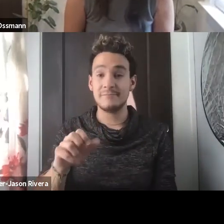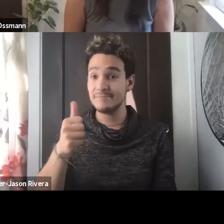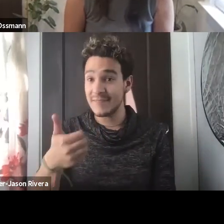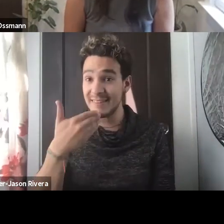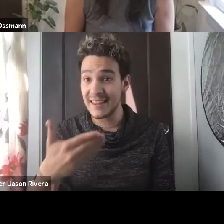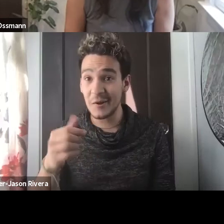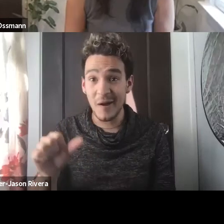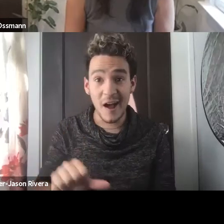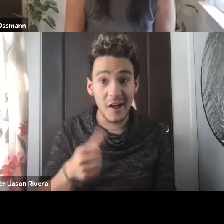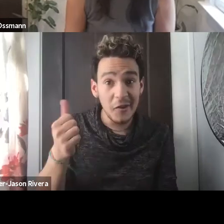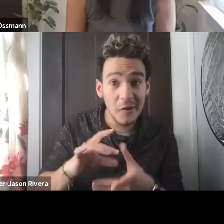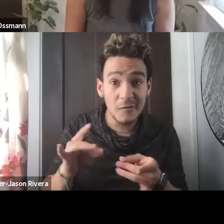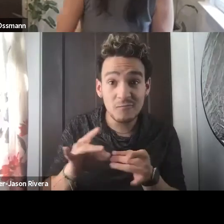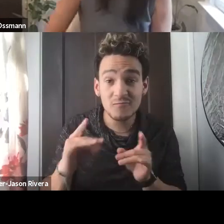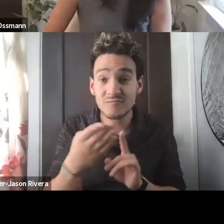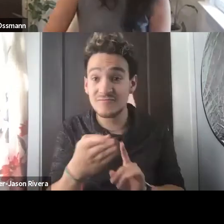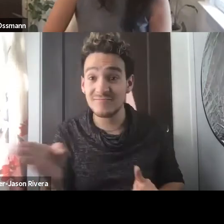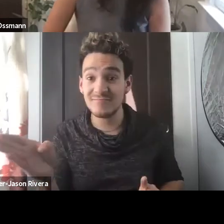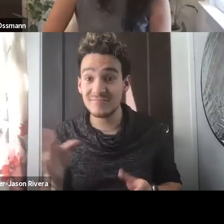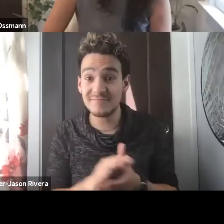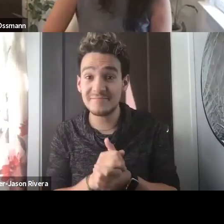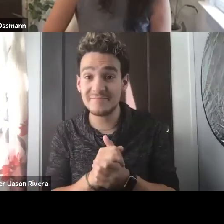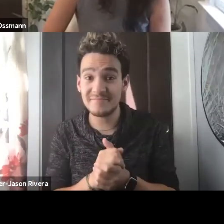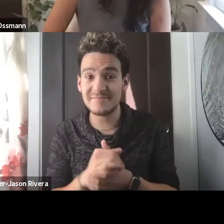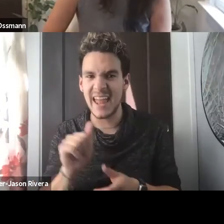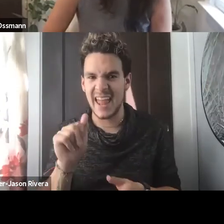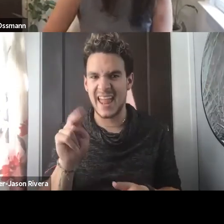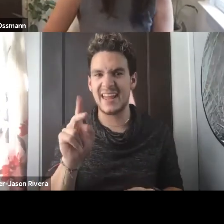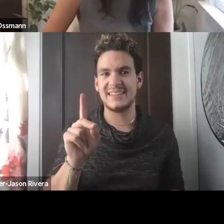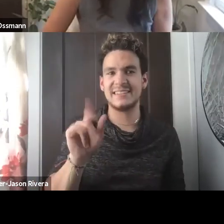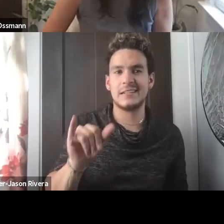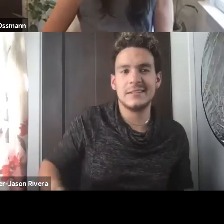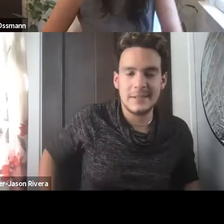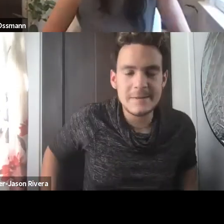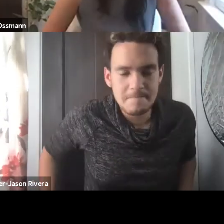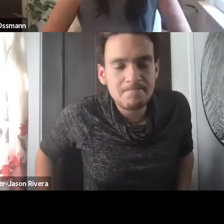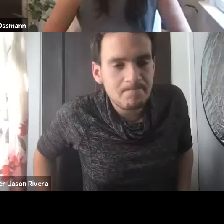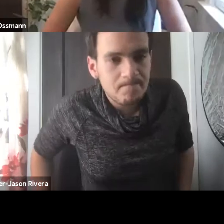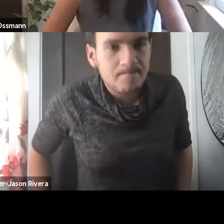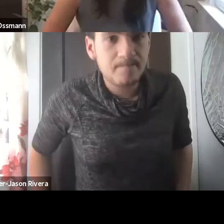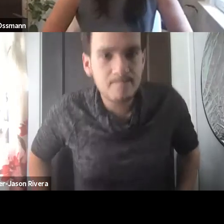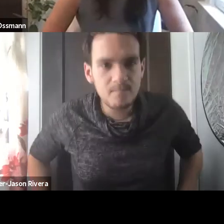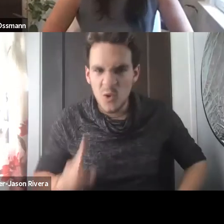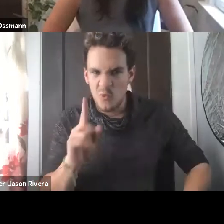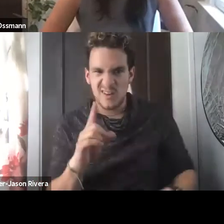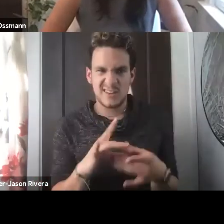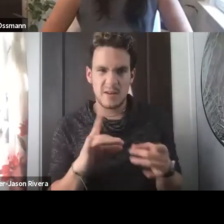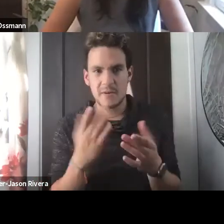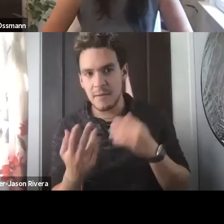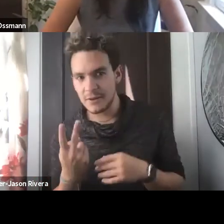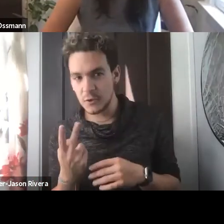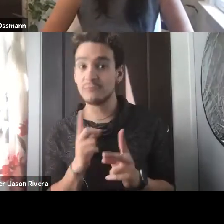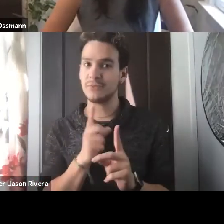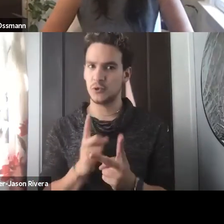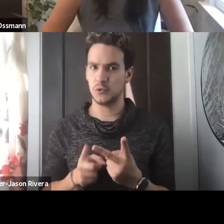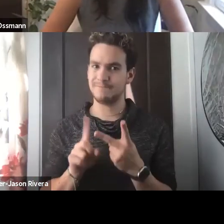anything they'd like to add about that? Yeah, I'll add a comment or two. 2 points in